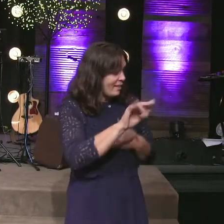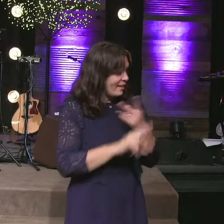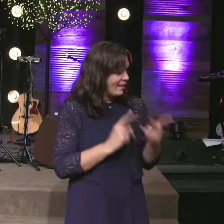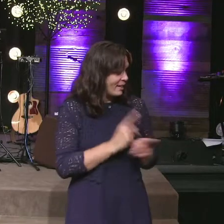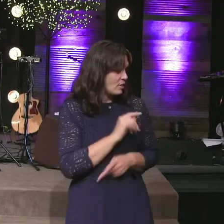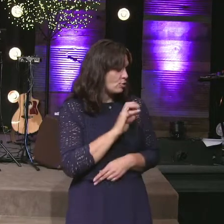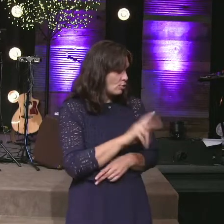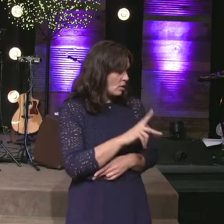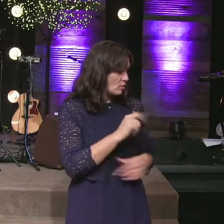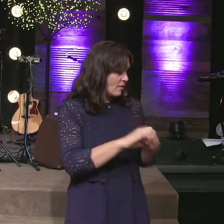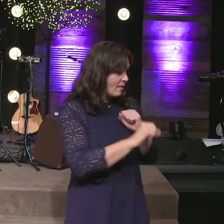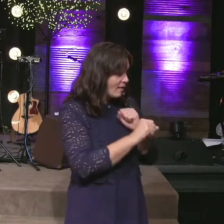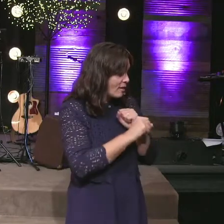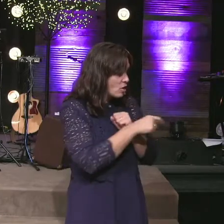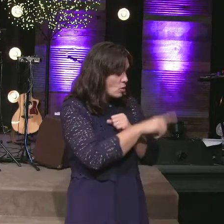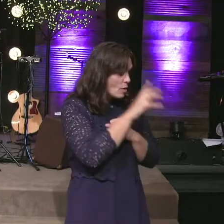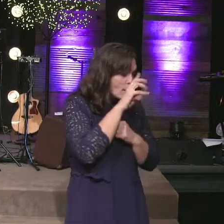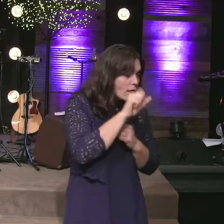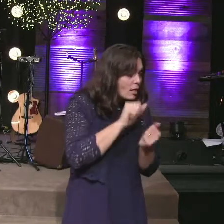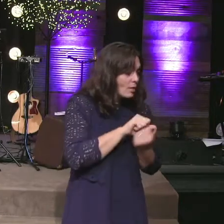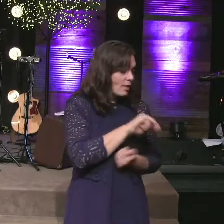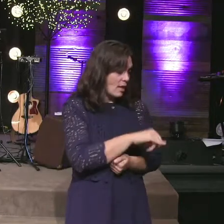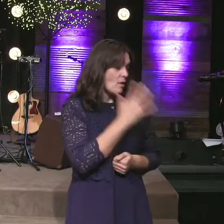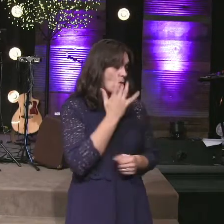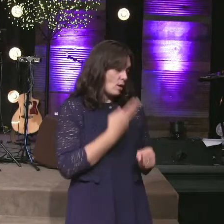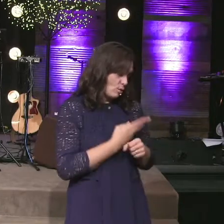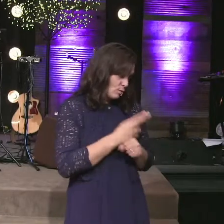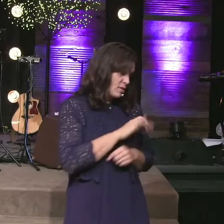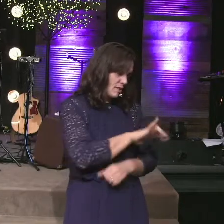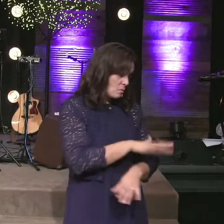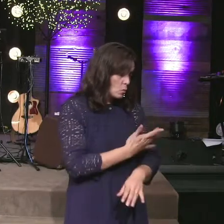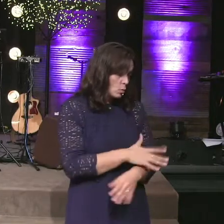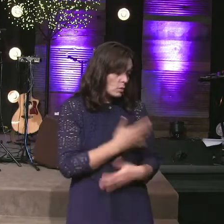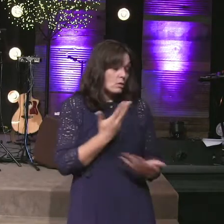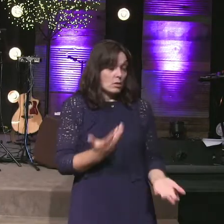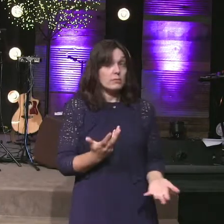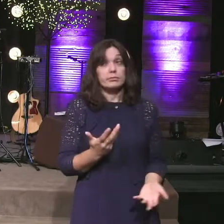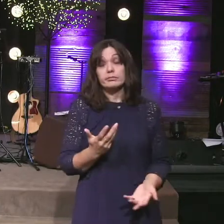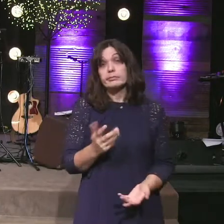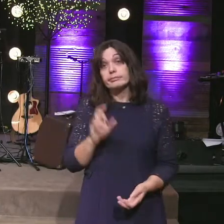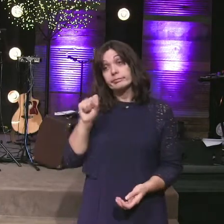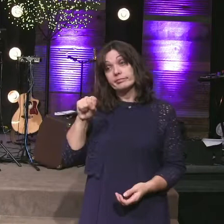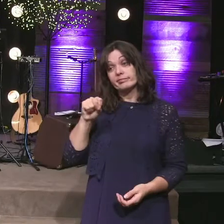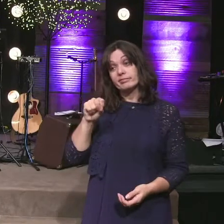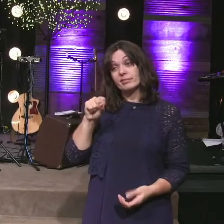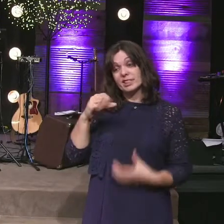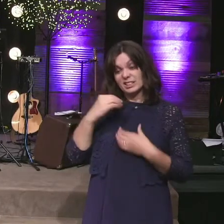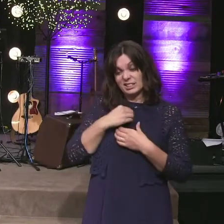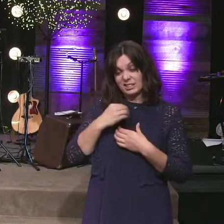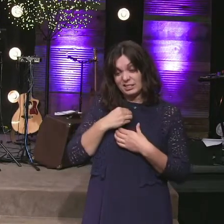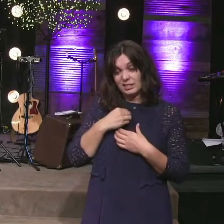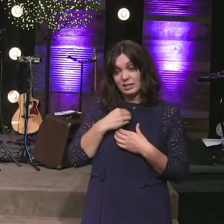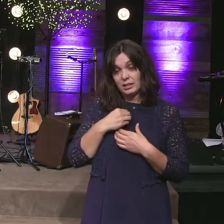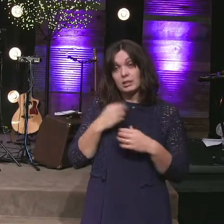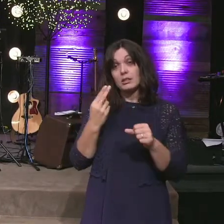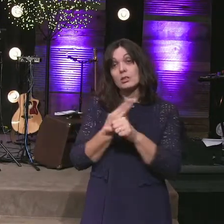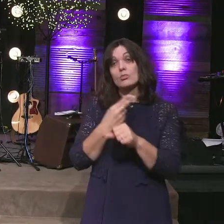said, you're attracted to that song. You're drawn to that. Yeah, it's in me. It's used for